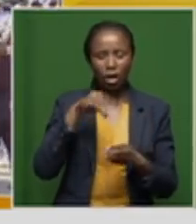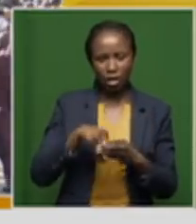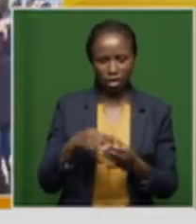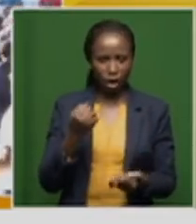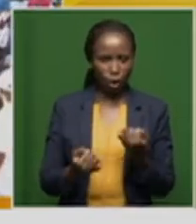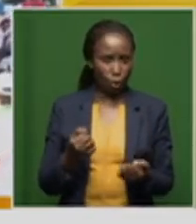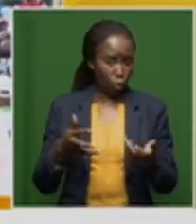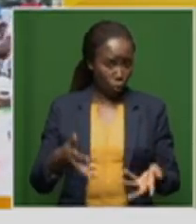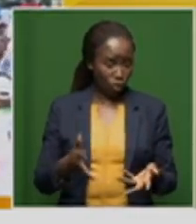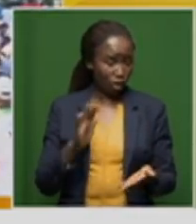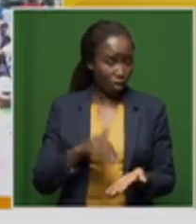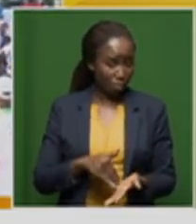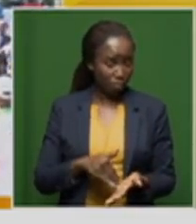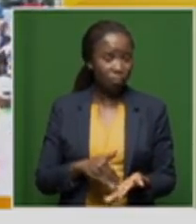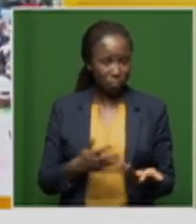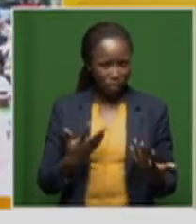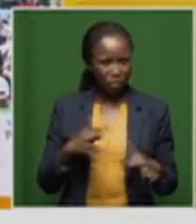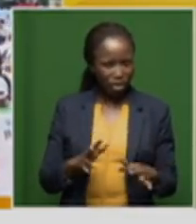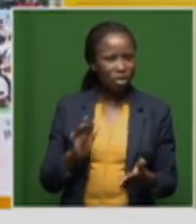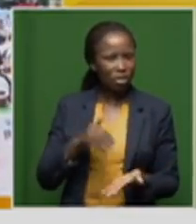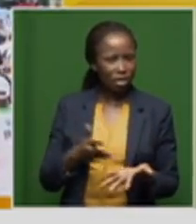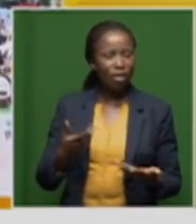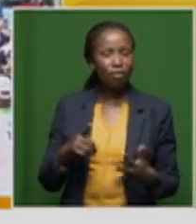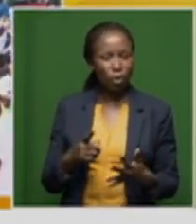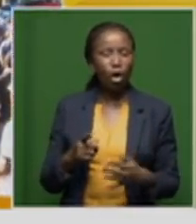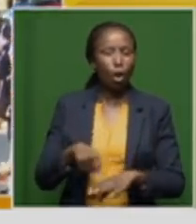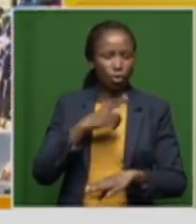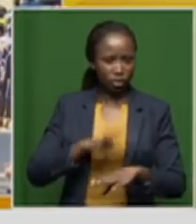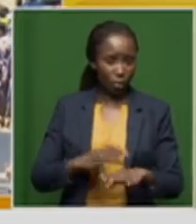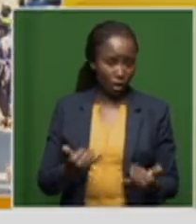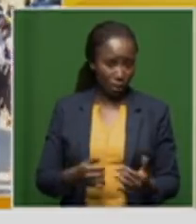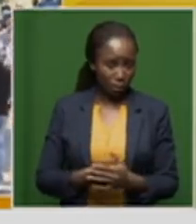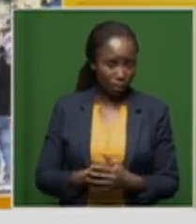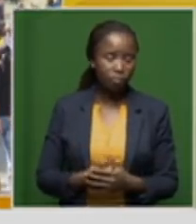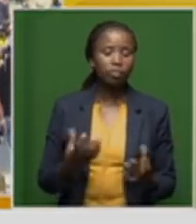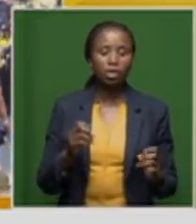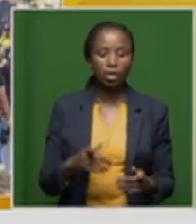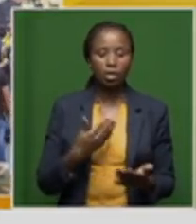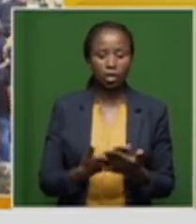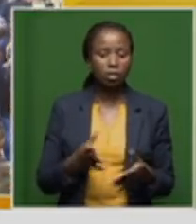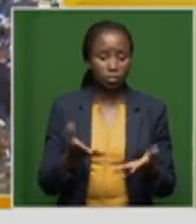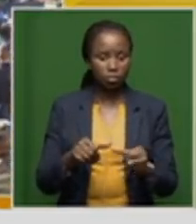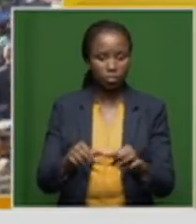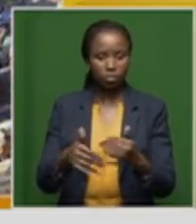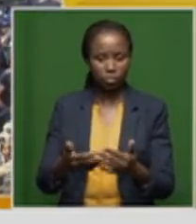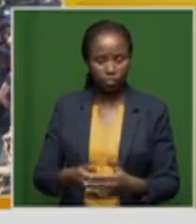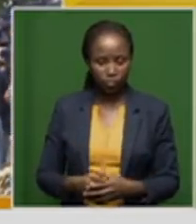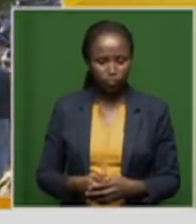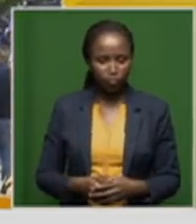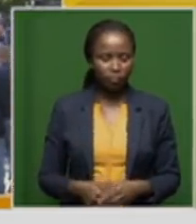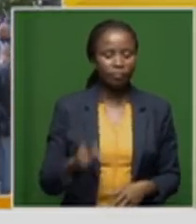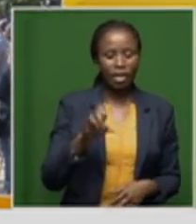case, we've been here for quite some time now. Okay, I'm going to let you to continue.